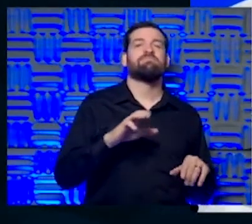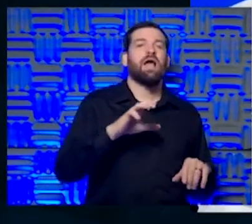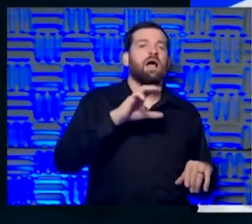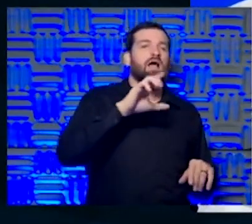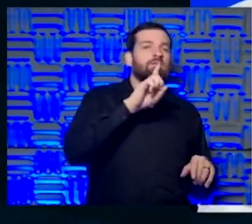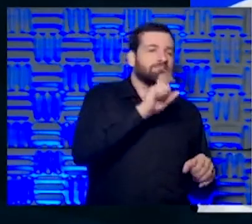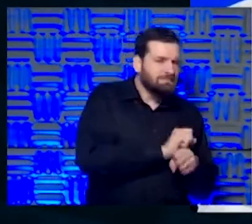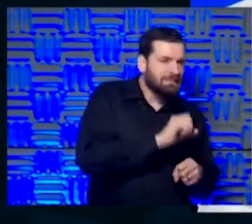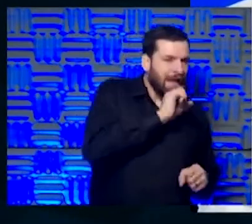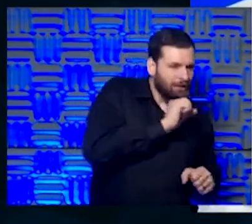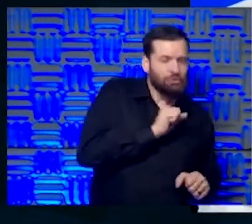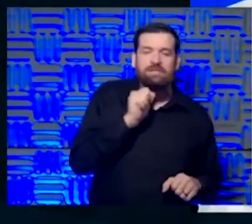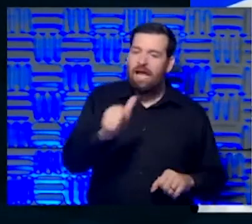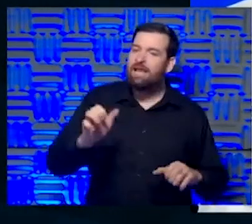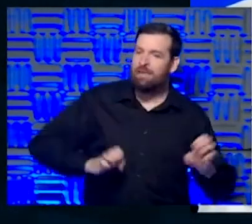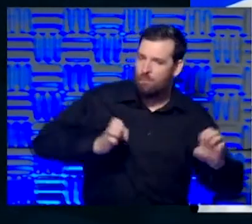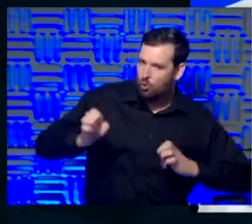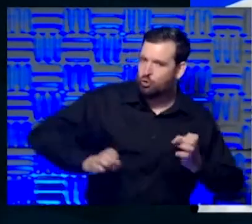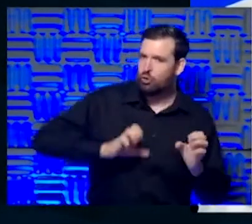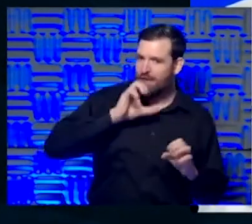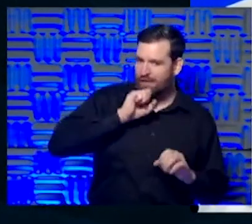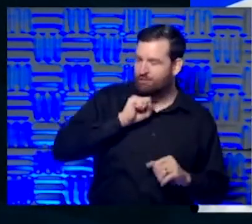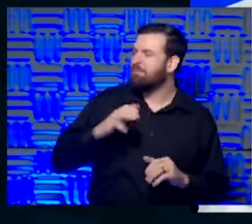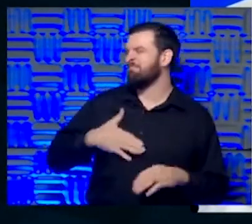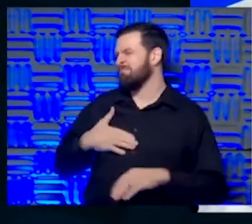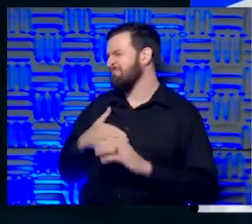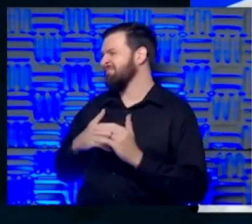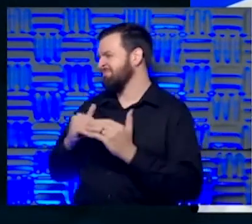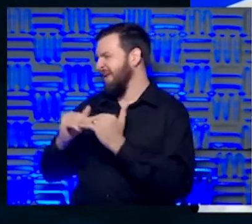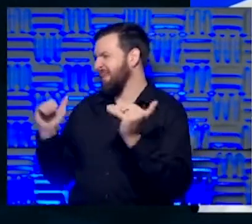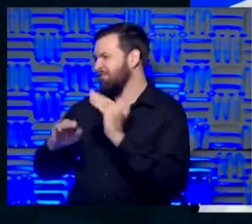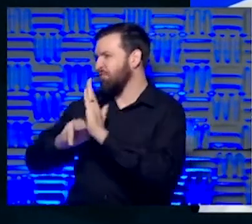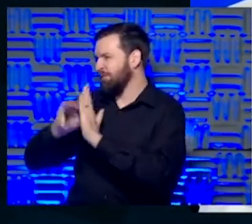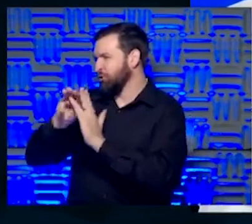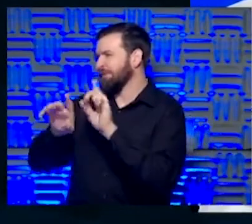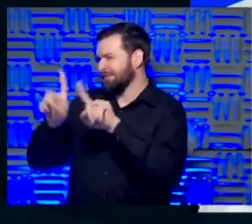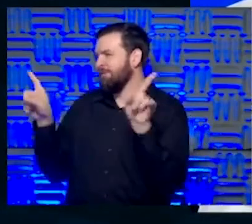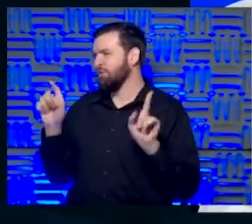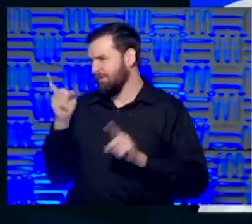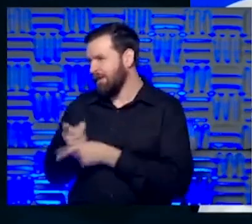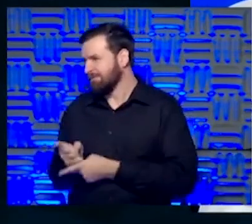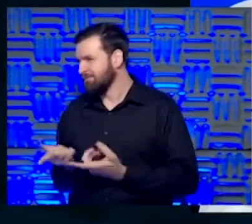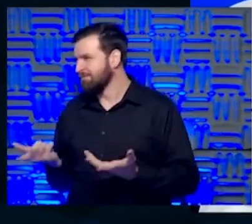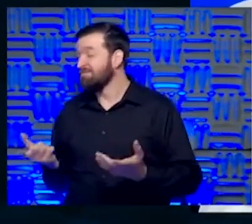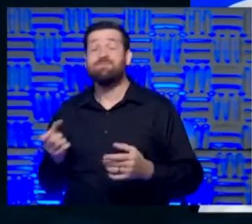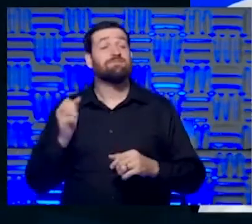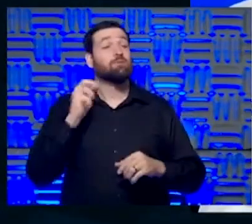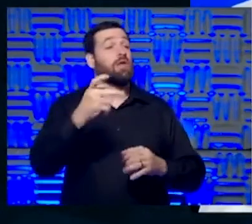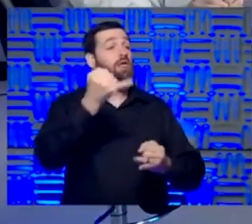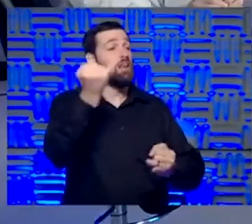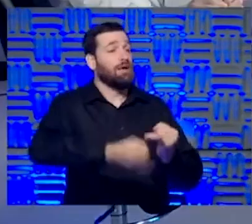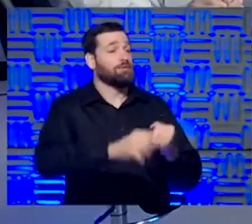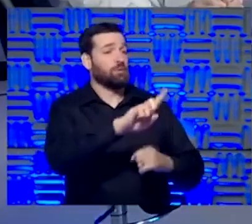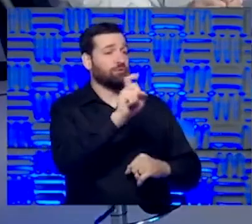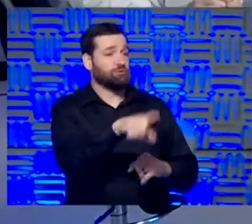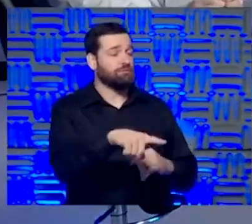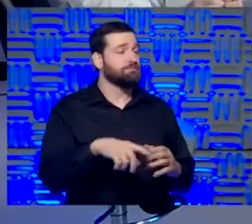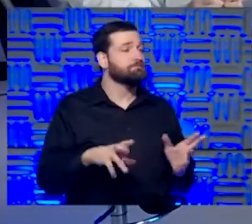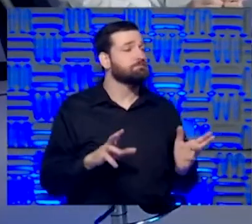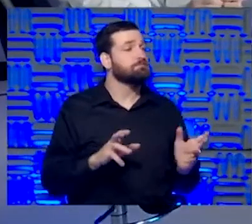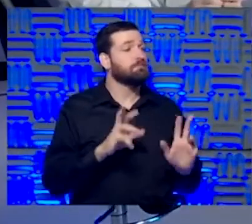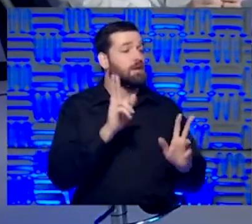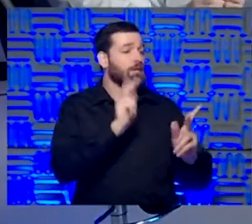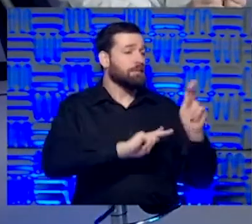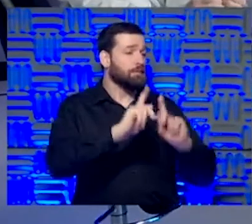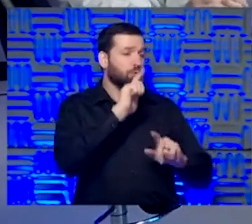not emotional age, Steve. So. Maybe that makes a difference. Yeah. Okay, last question, I think. We have people that are